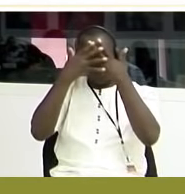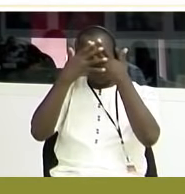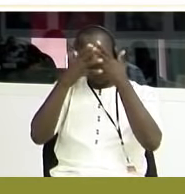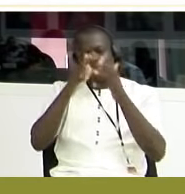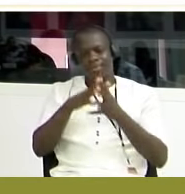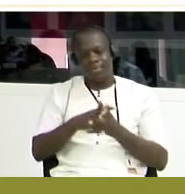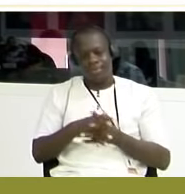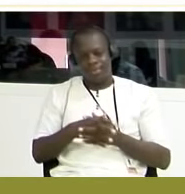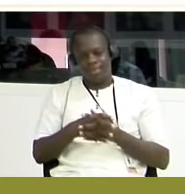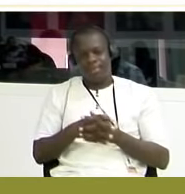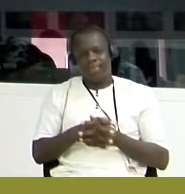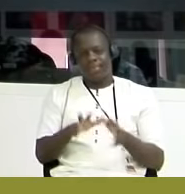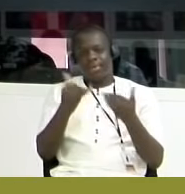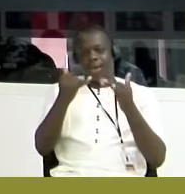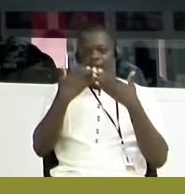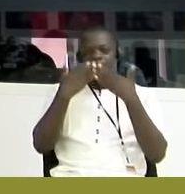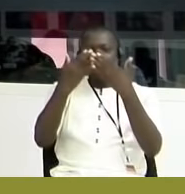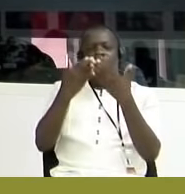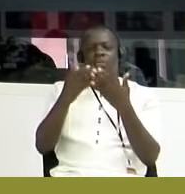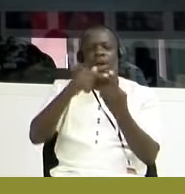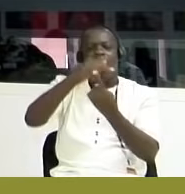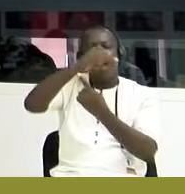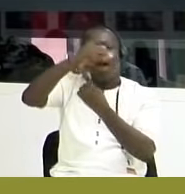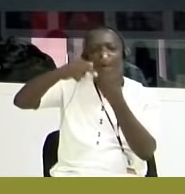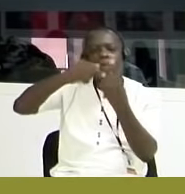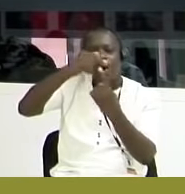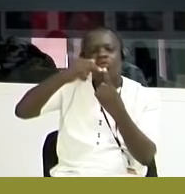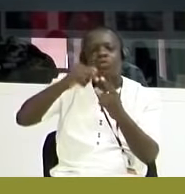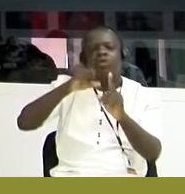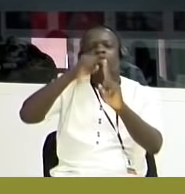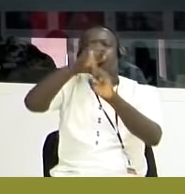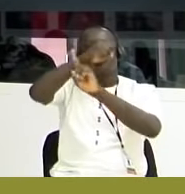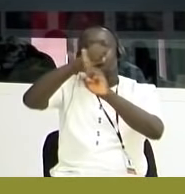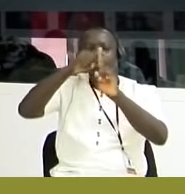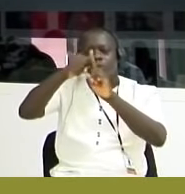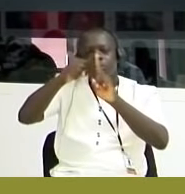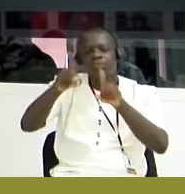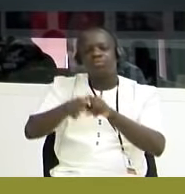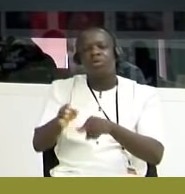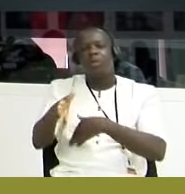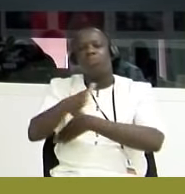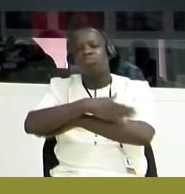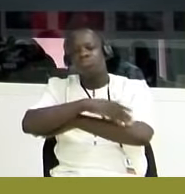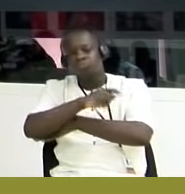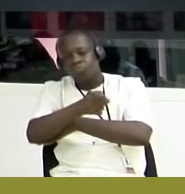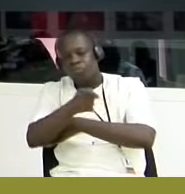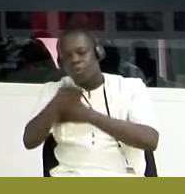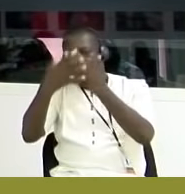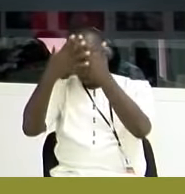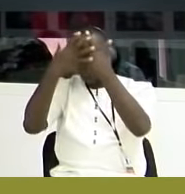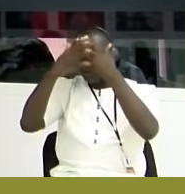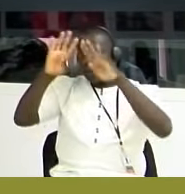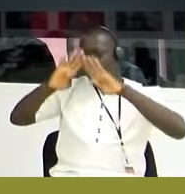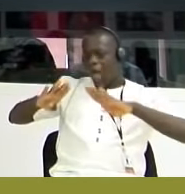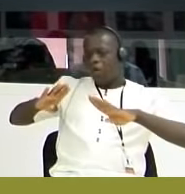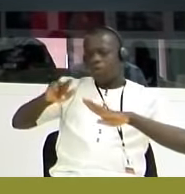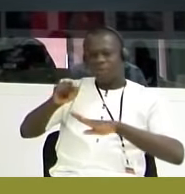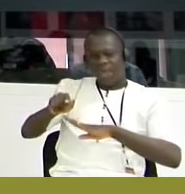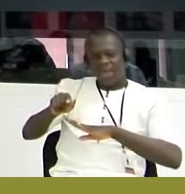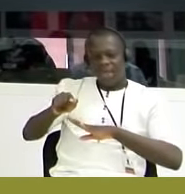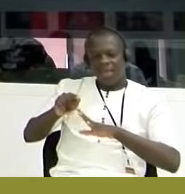Can you tell us about the conditions of detention at mile 2 remand wing? Yeah, mile 2 remand